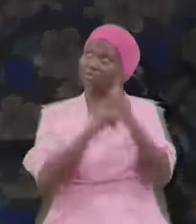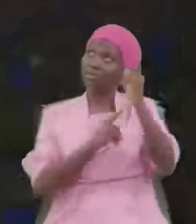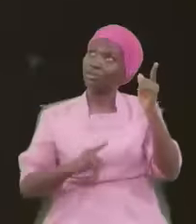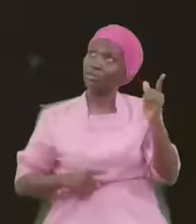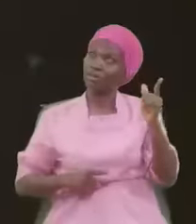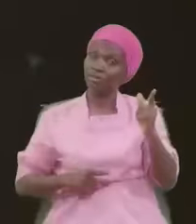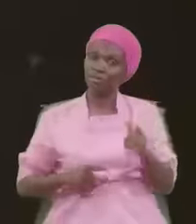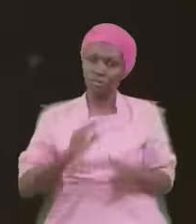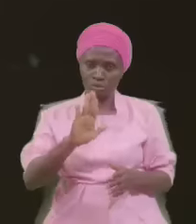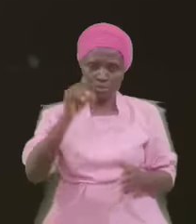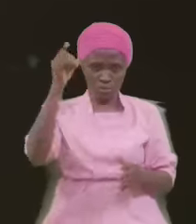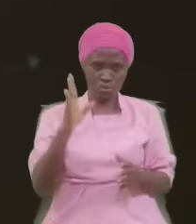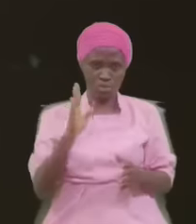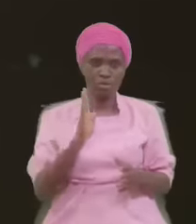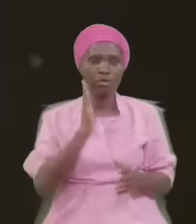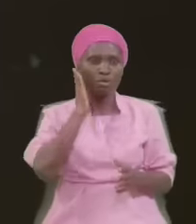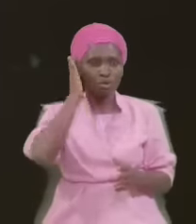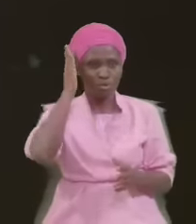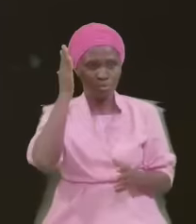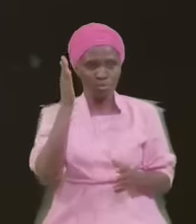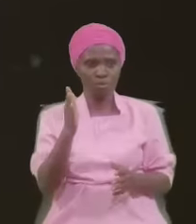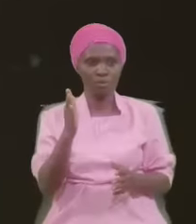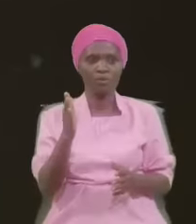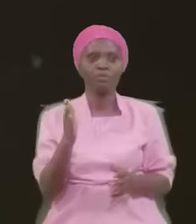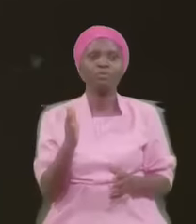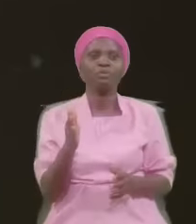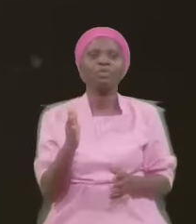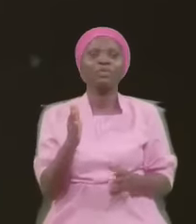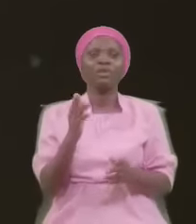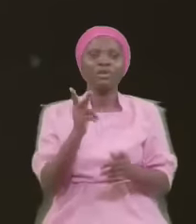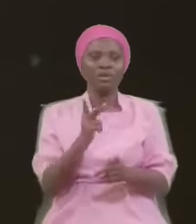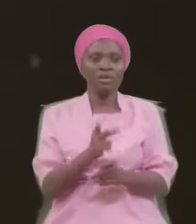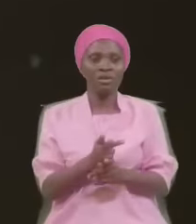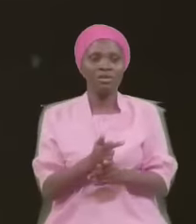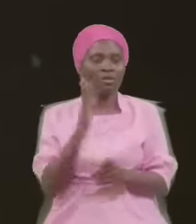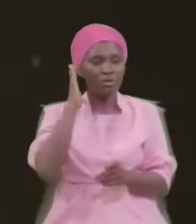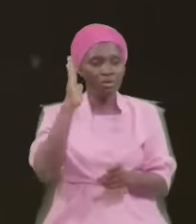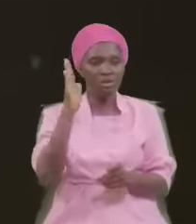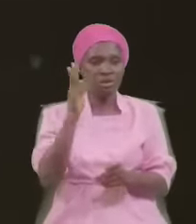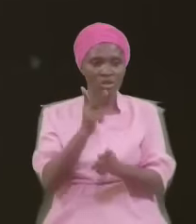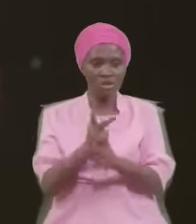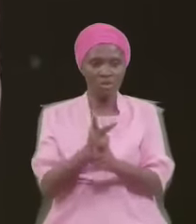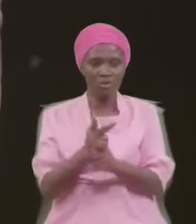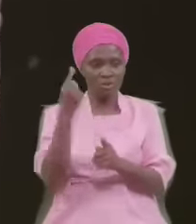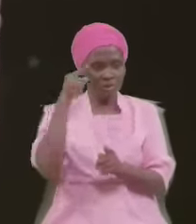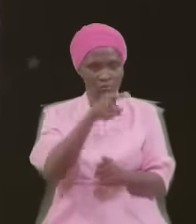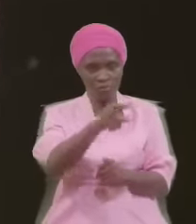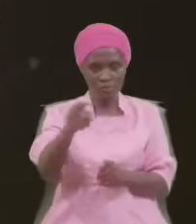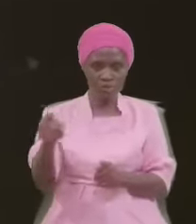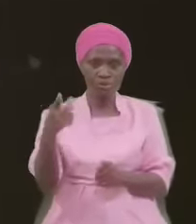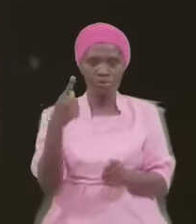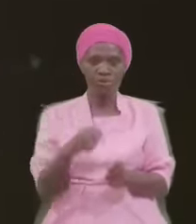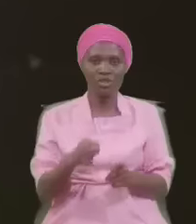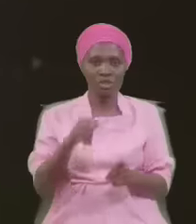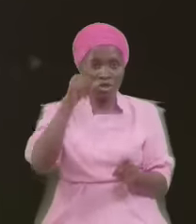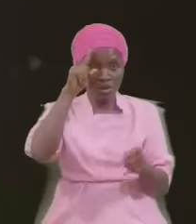shall keep unto thee the covenant and the mercy which he sware unto thy